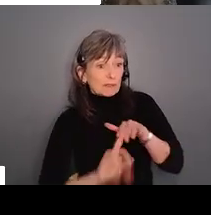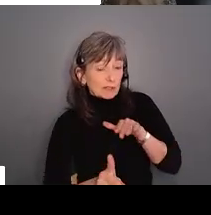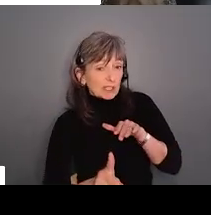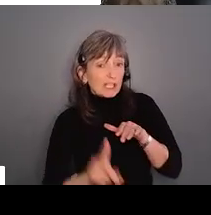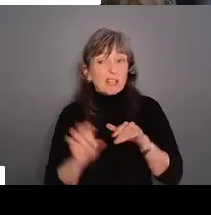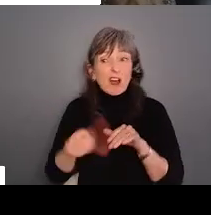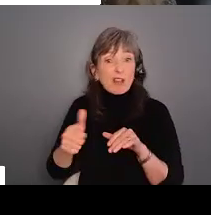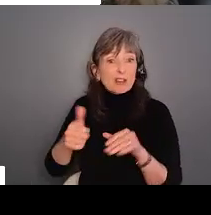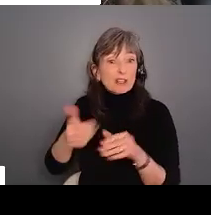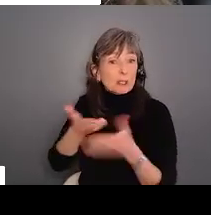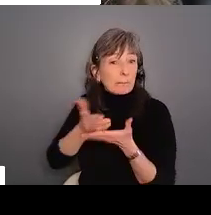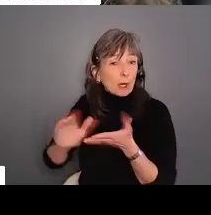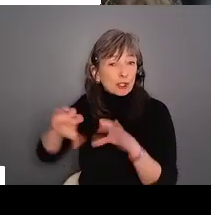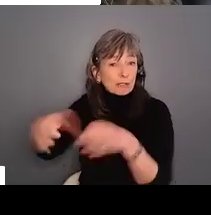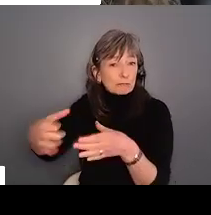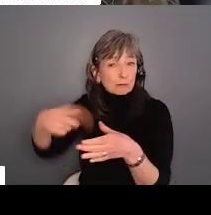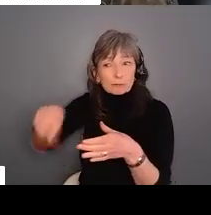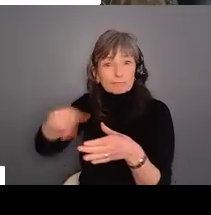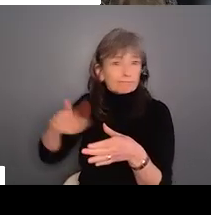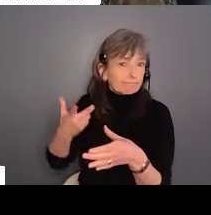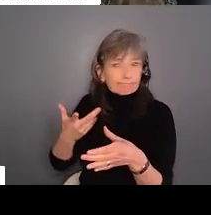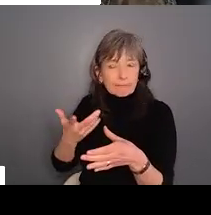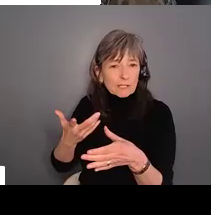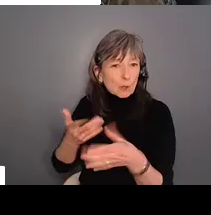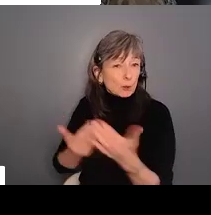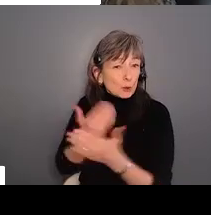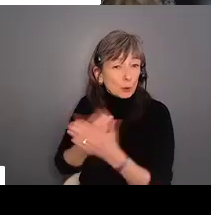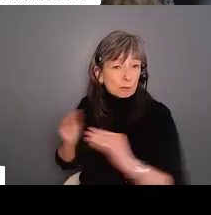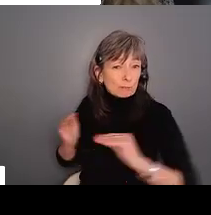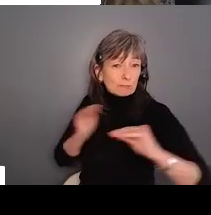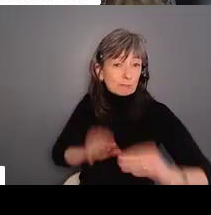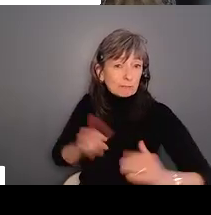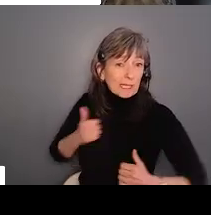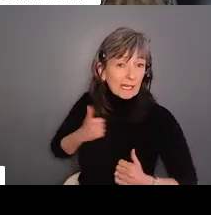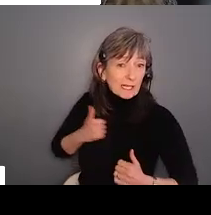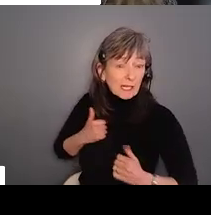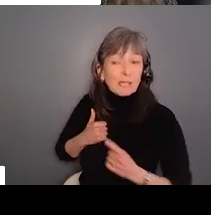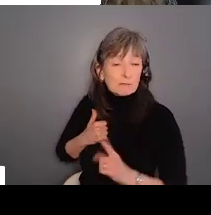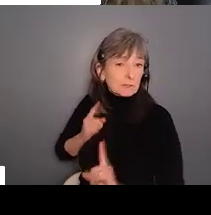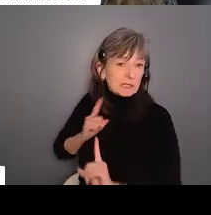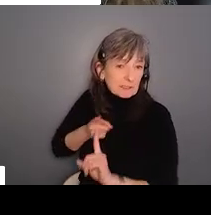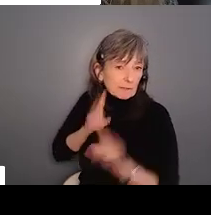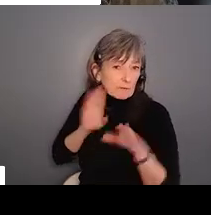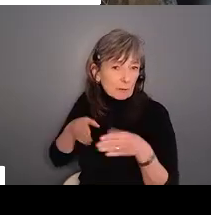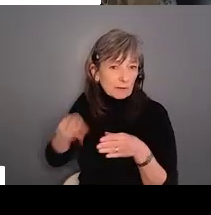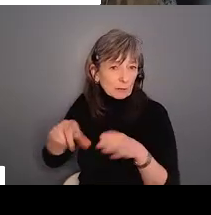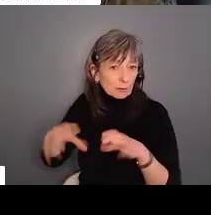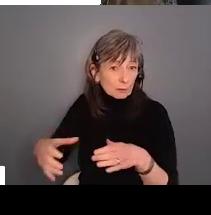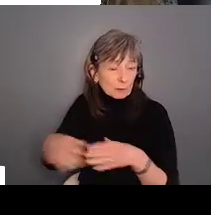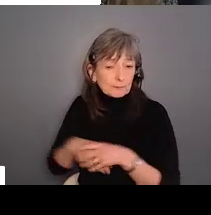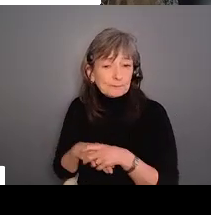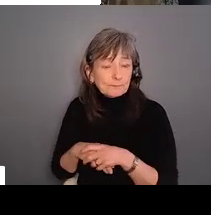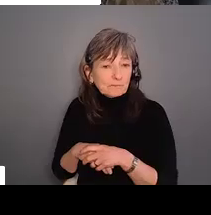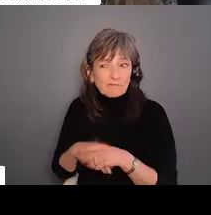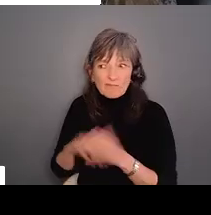of the unique vulnerabilities that newcomers to Canada may face in helping, obtaining help